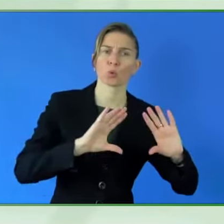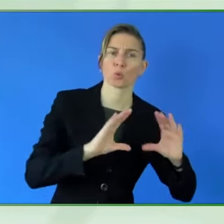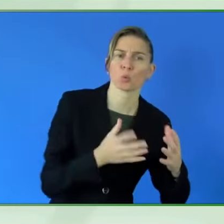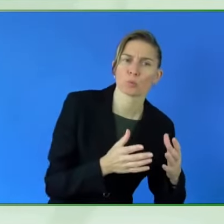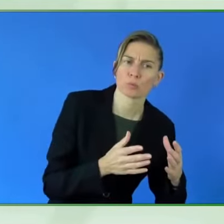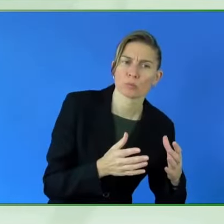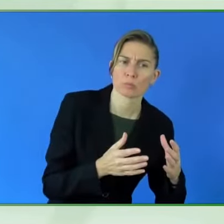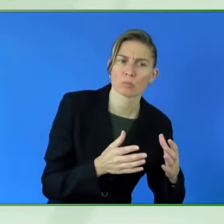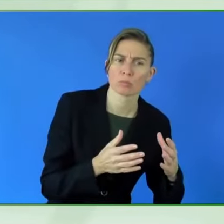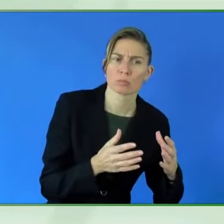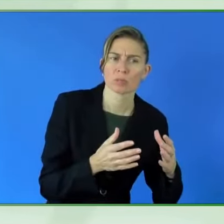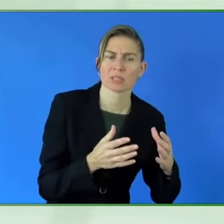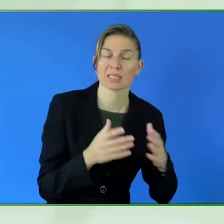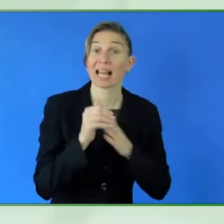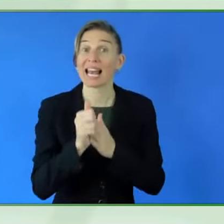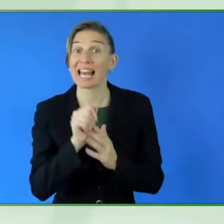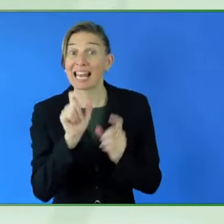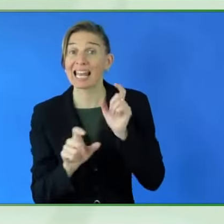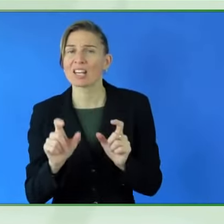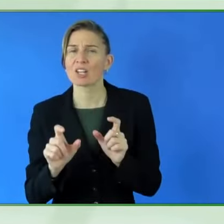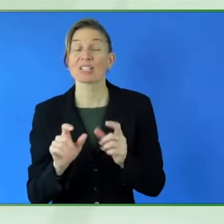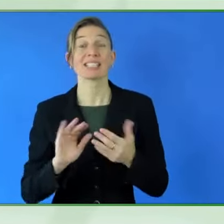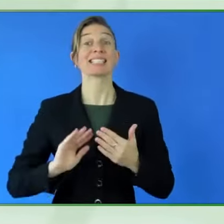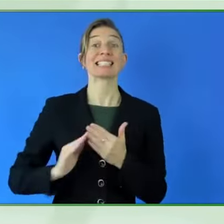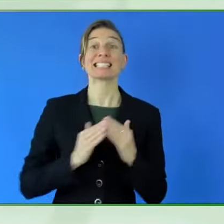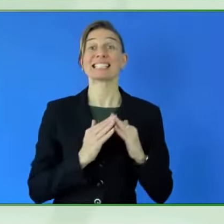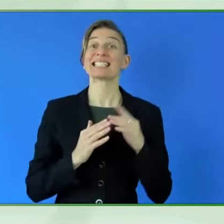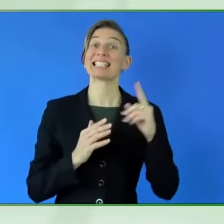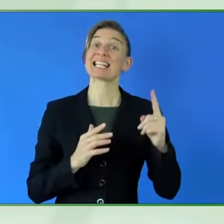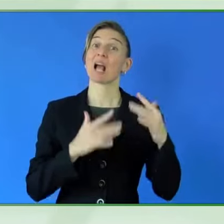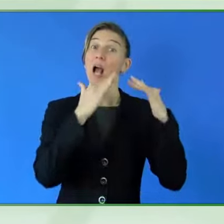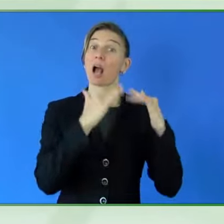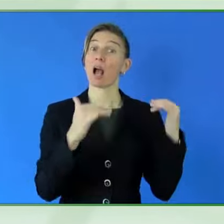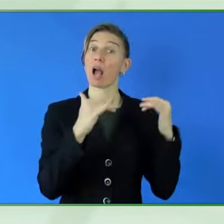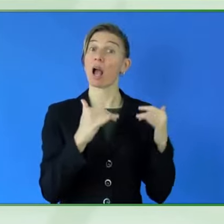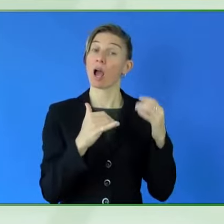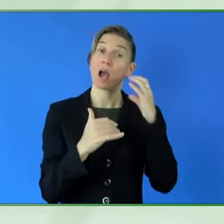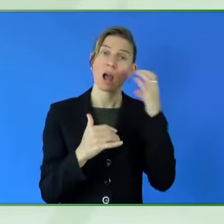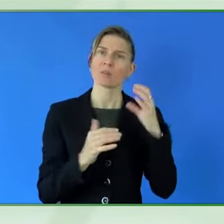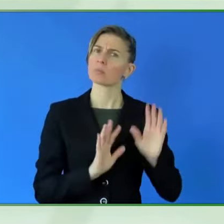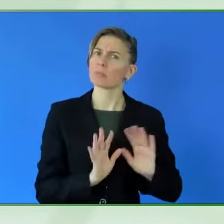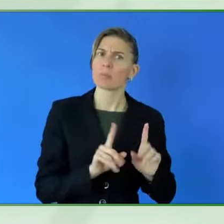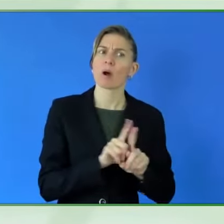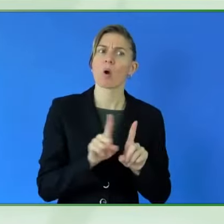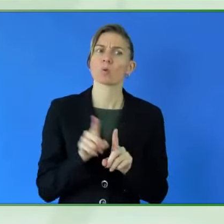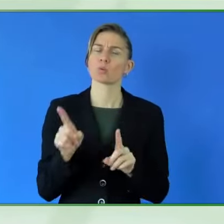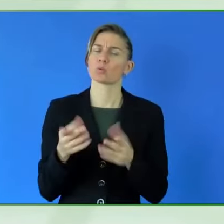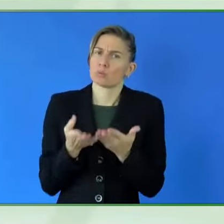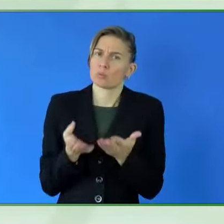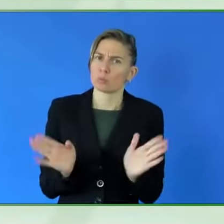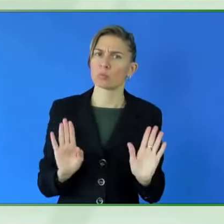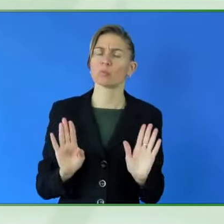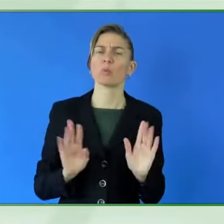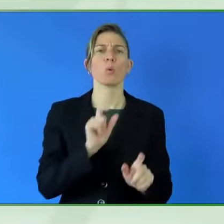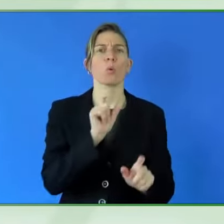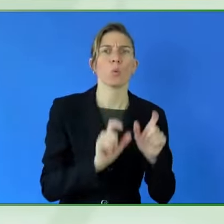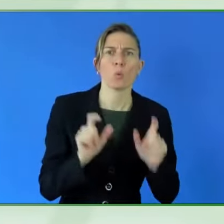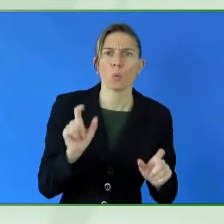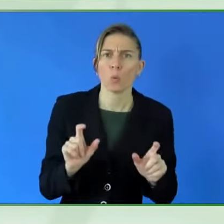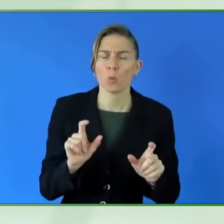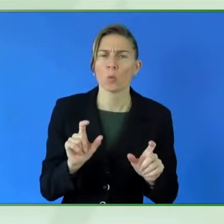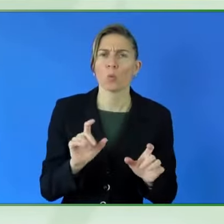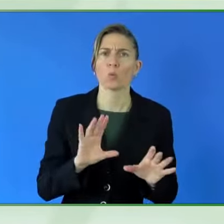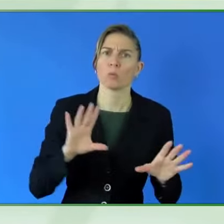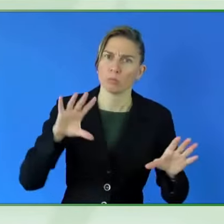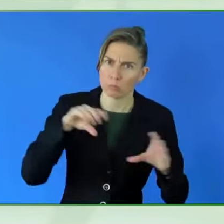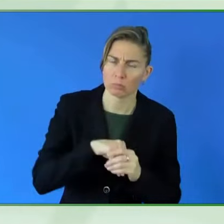just governments, but the communities broadly. Who's really critical to success? What kinds of roles and why? And then Yulia, maybe you can chime in on that